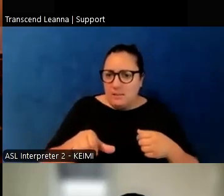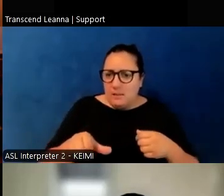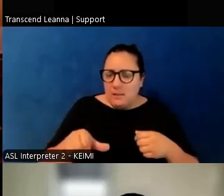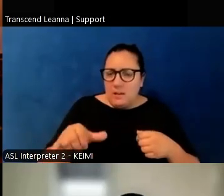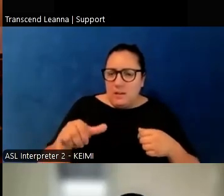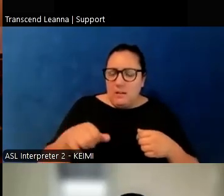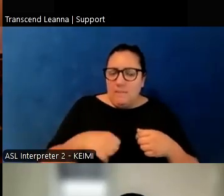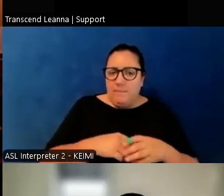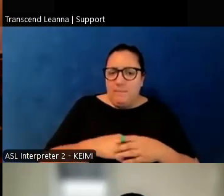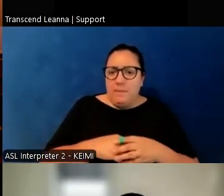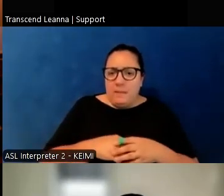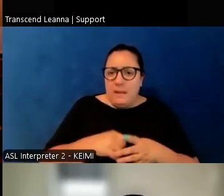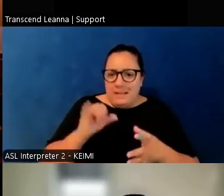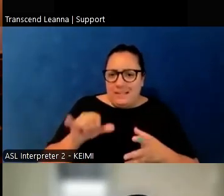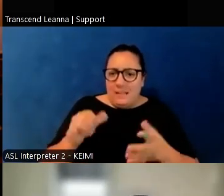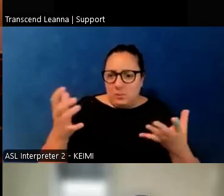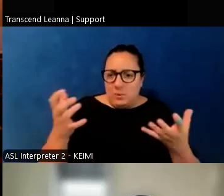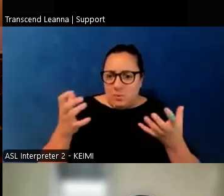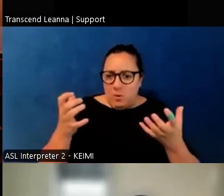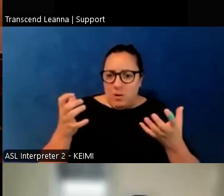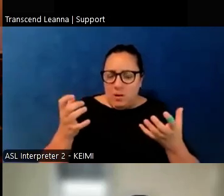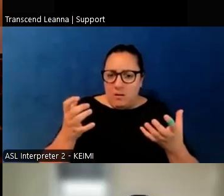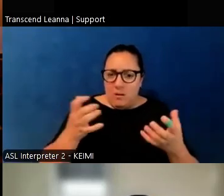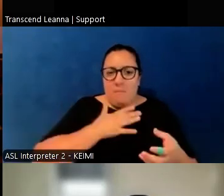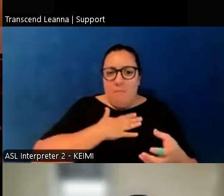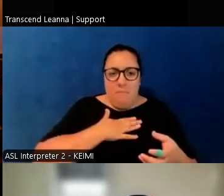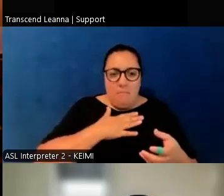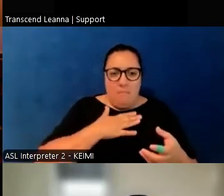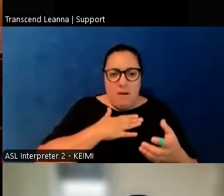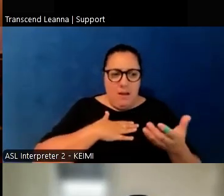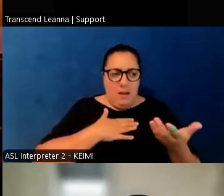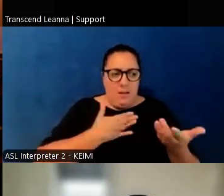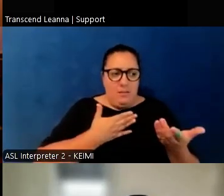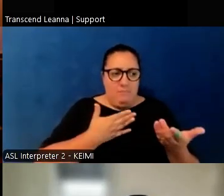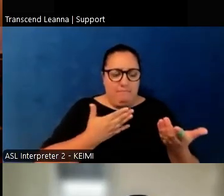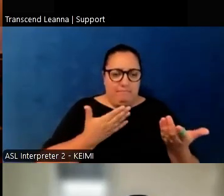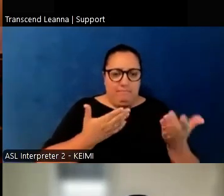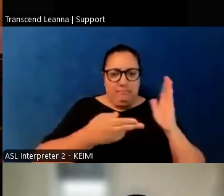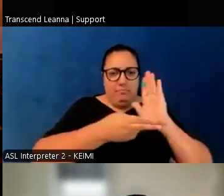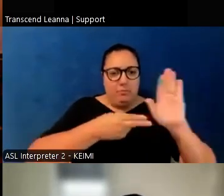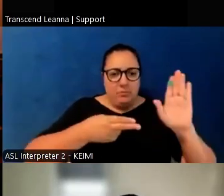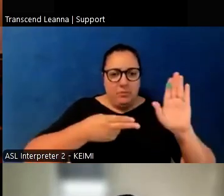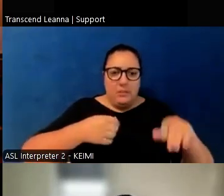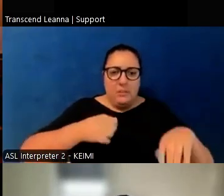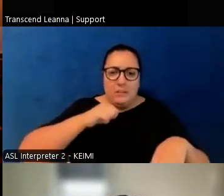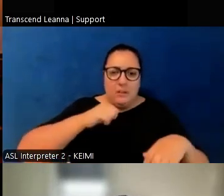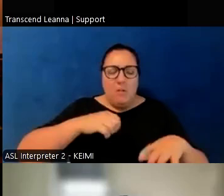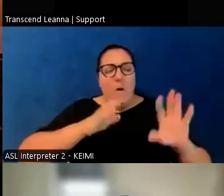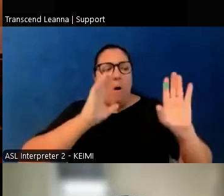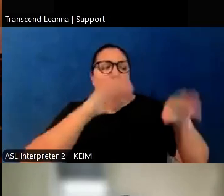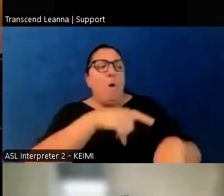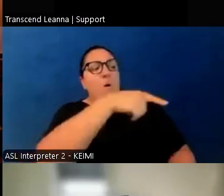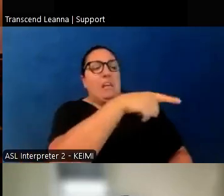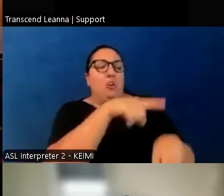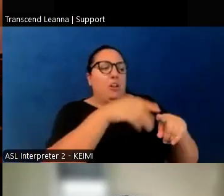That's what I want my legacy. That's what I want my tombstone. He was a good writer, not he just couldn't fend for himself. You know, he just couldn't feed